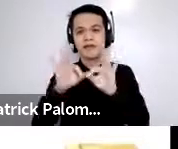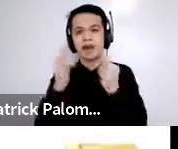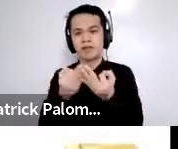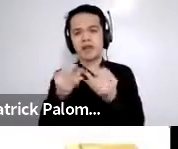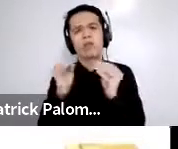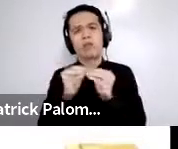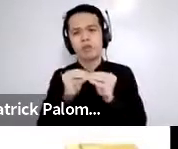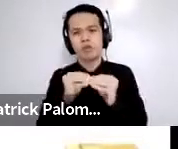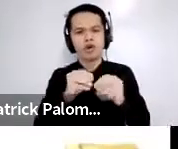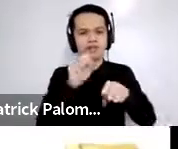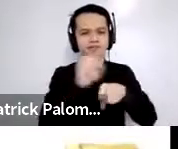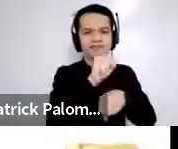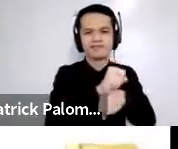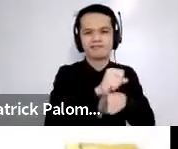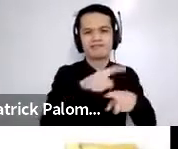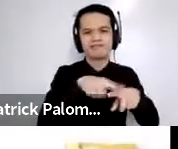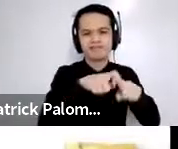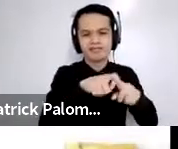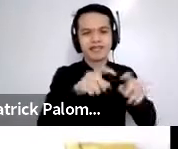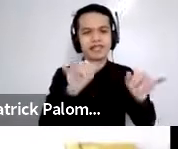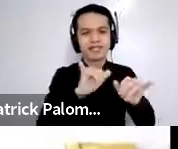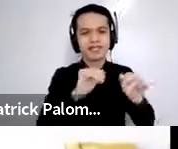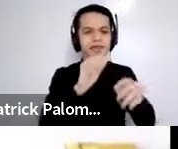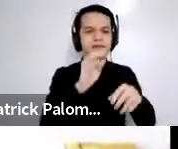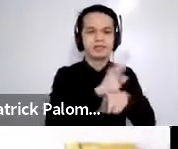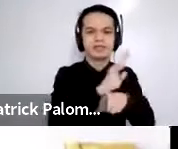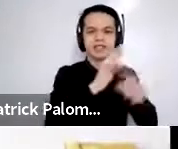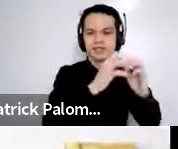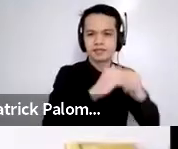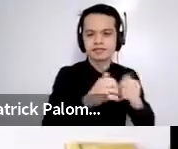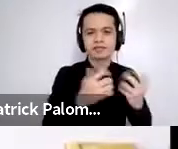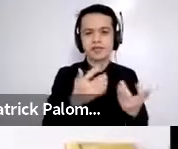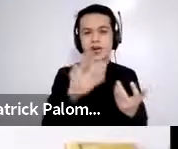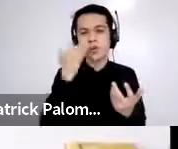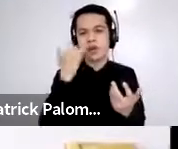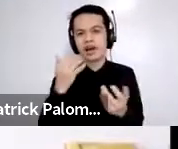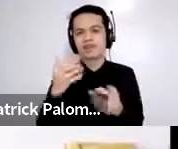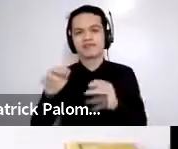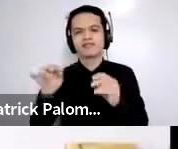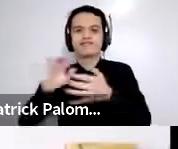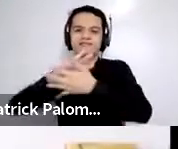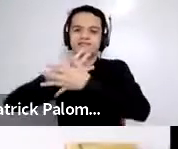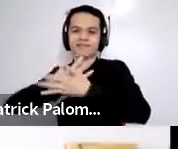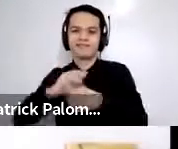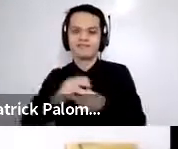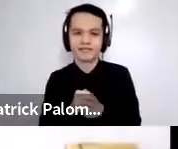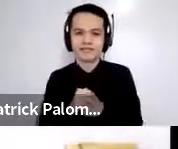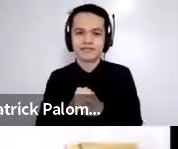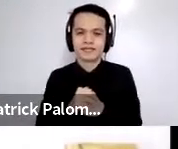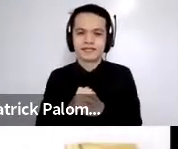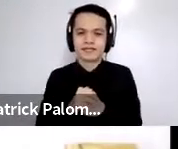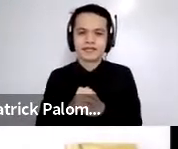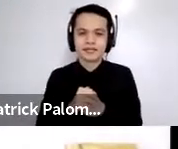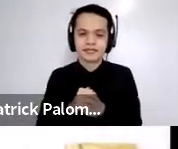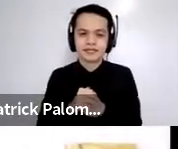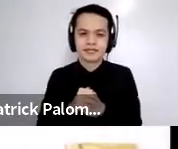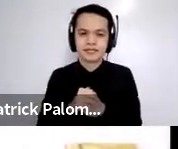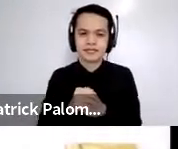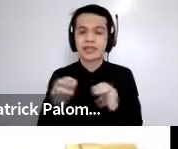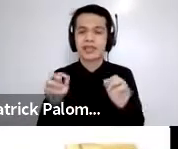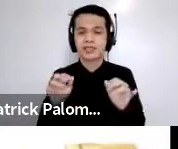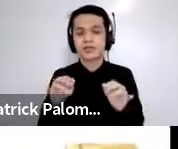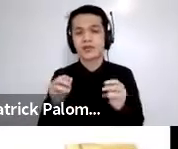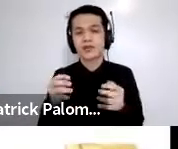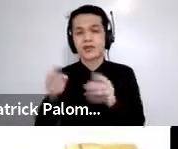further compounded by the pandemic. The hard and bleak truth is that disasters do not discriminate, but they